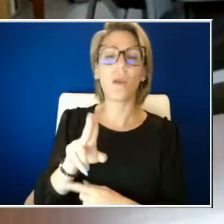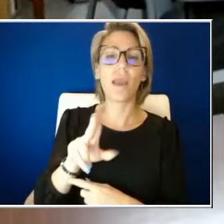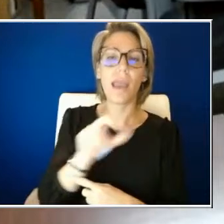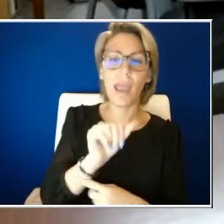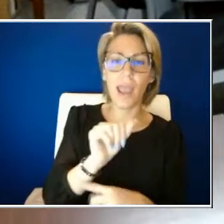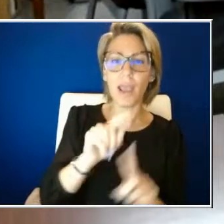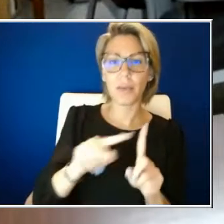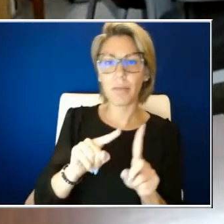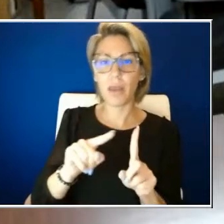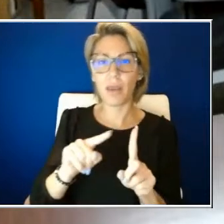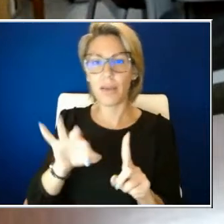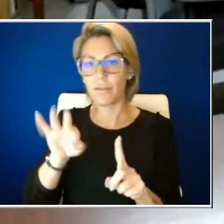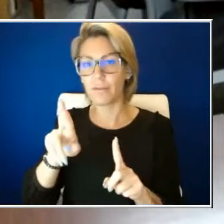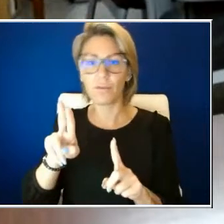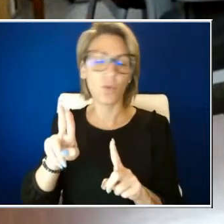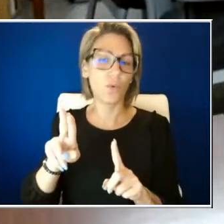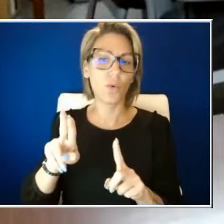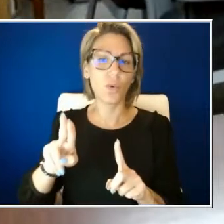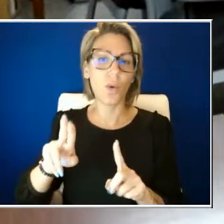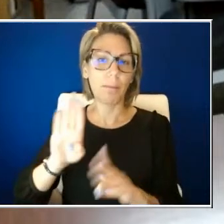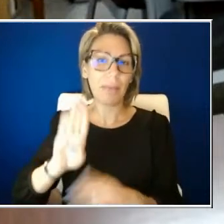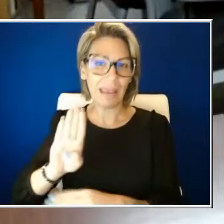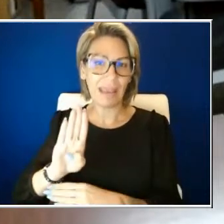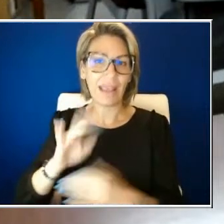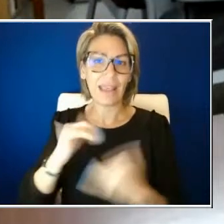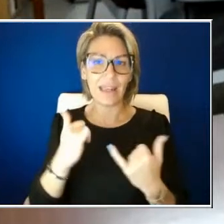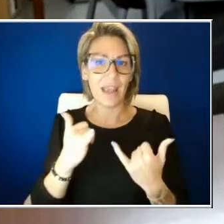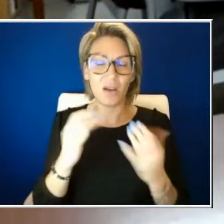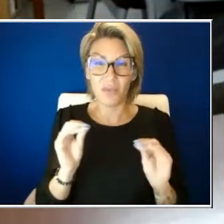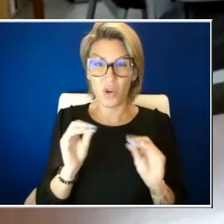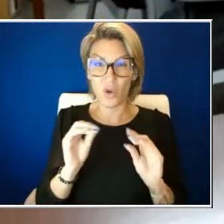no hospitalization. So for those that have been getting